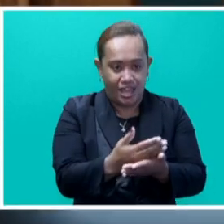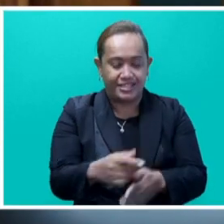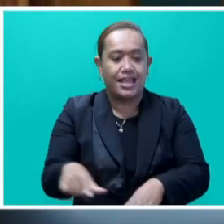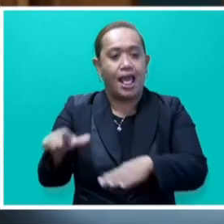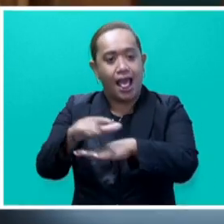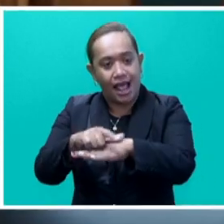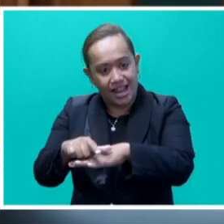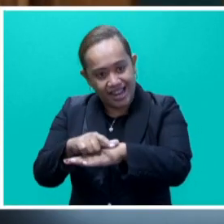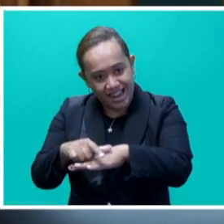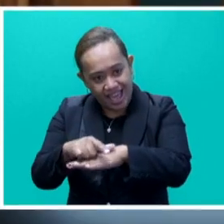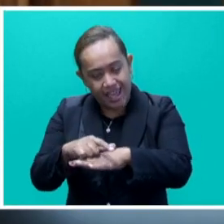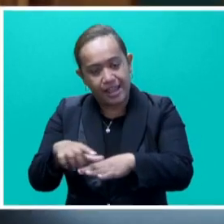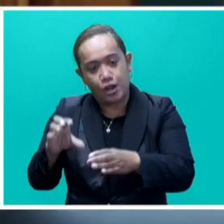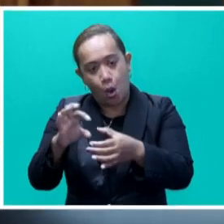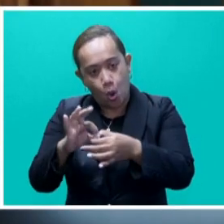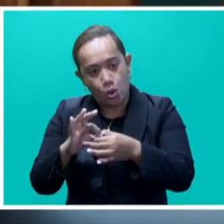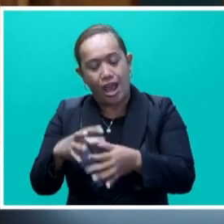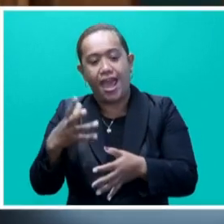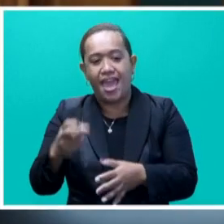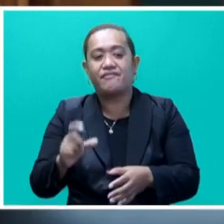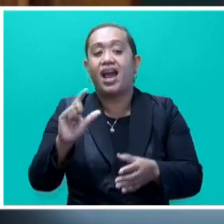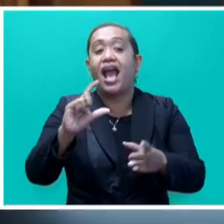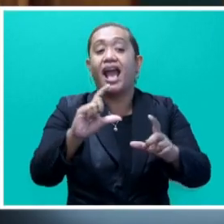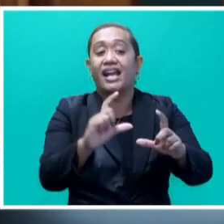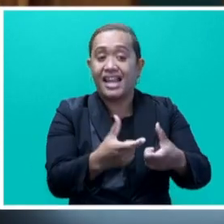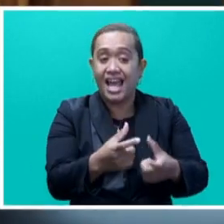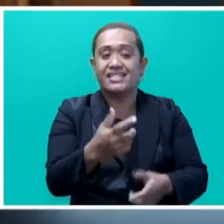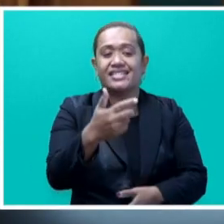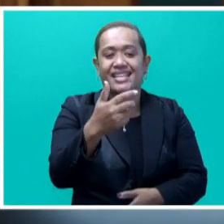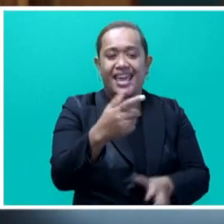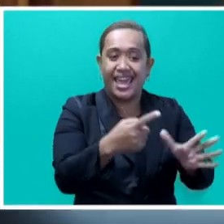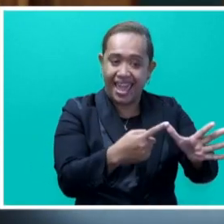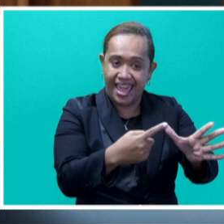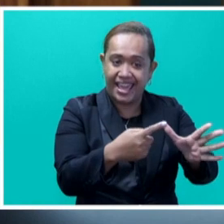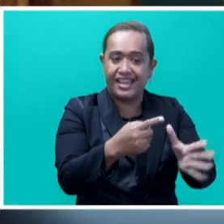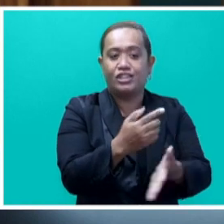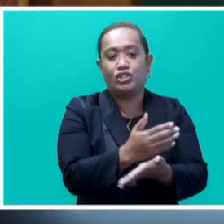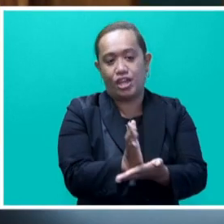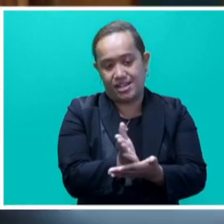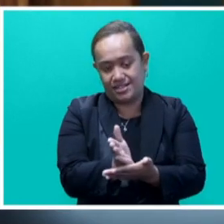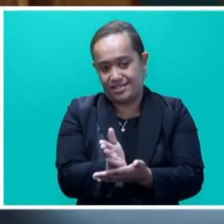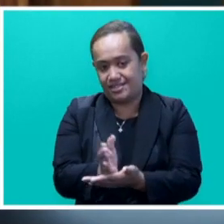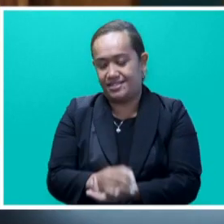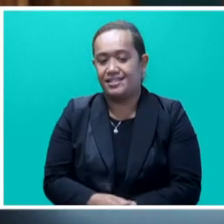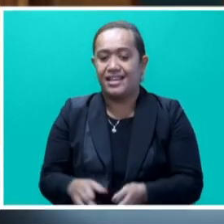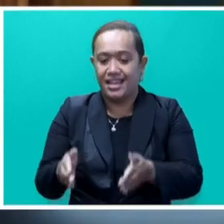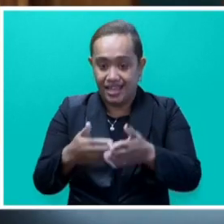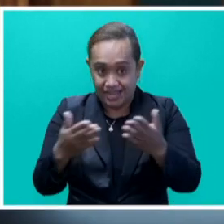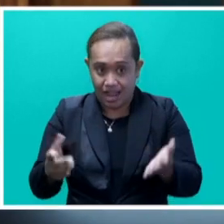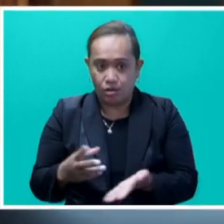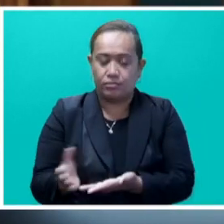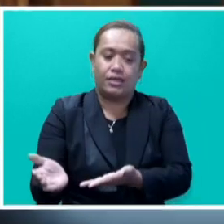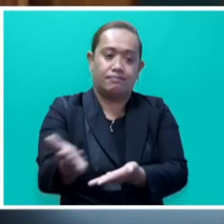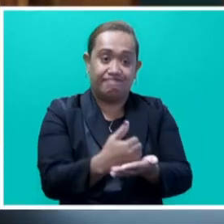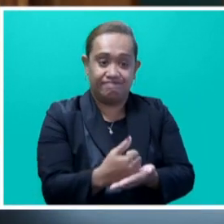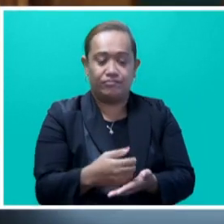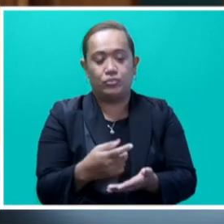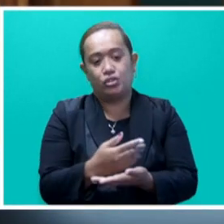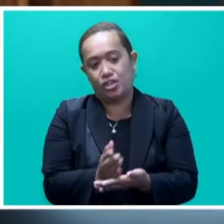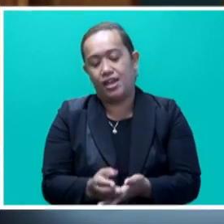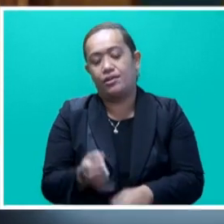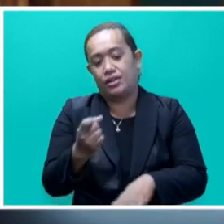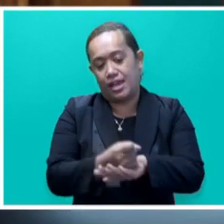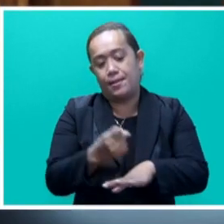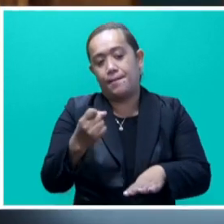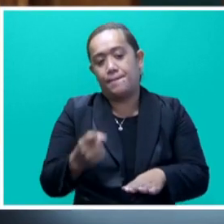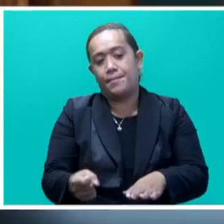shares, which is the only class that has dividend rights. To redeem shares, Fiji Pine Limited will need to pay to government whenever